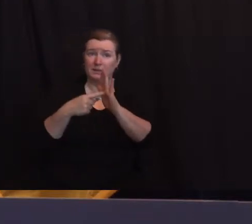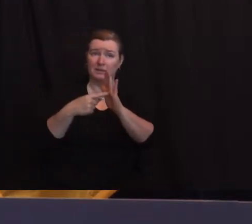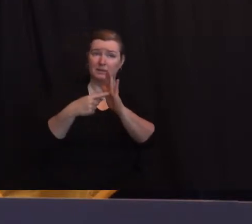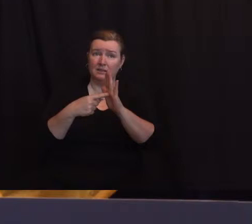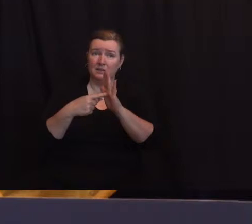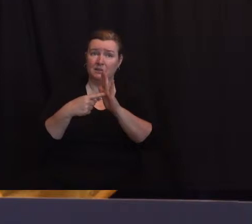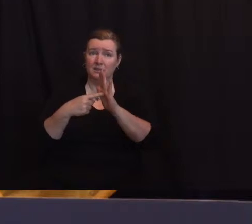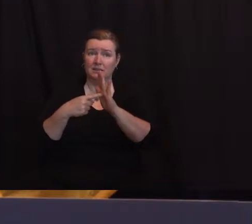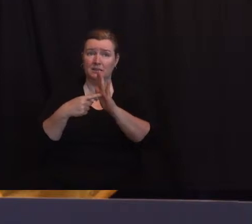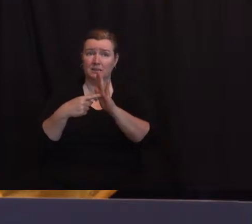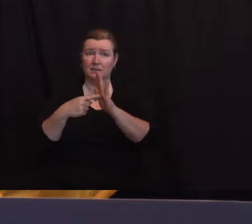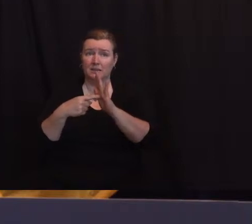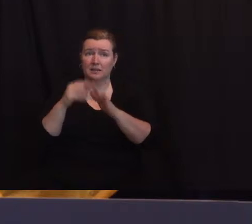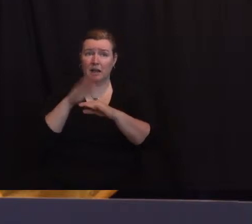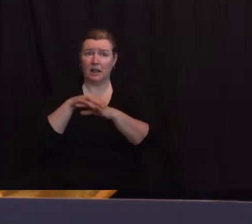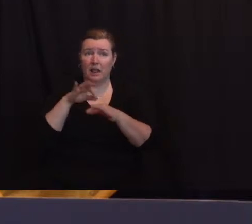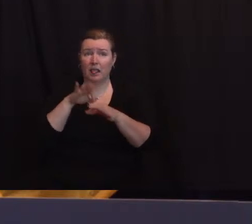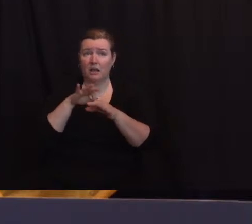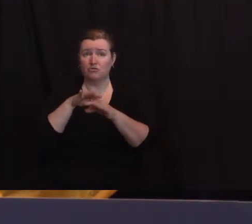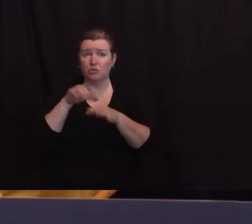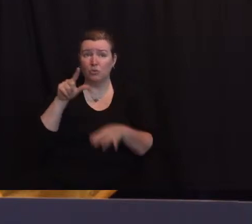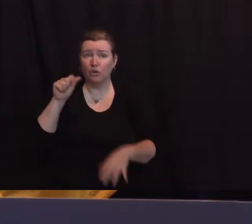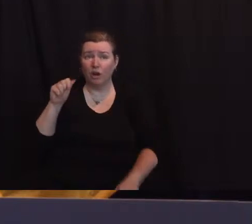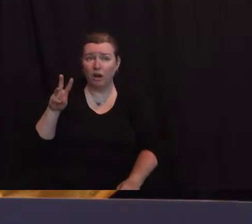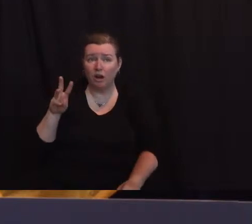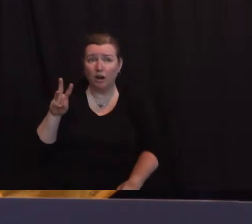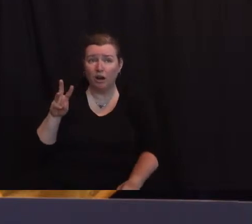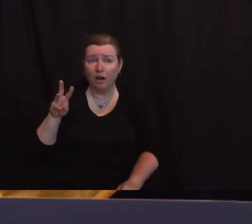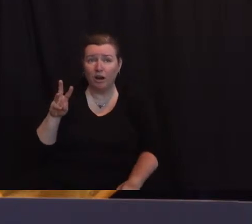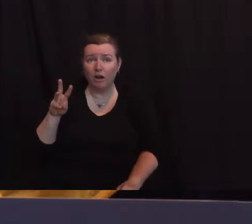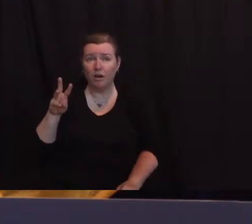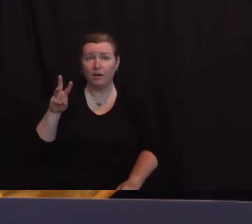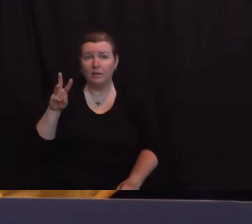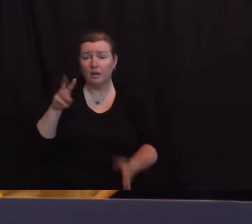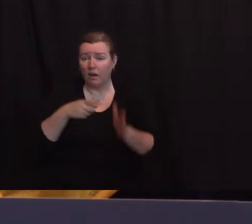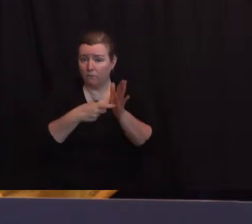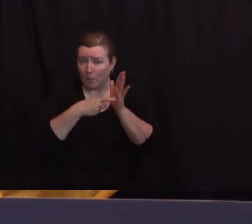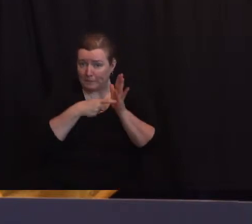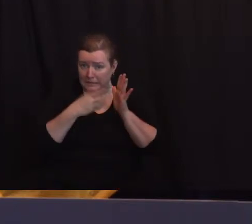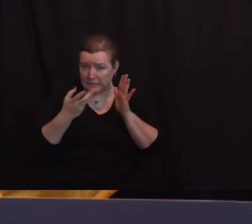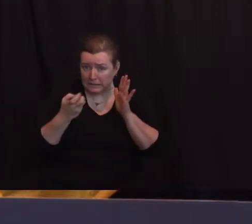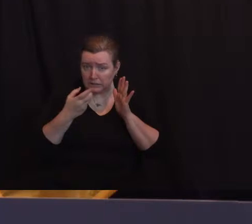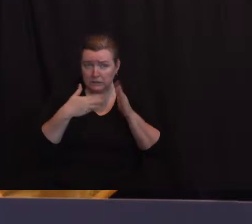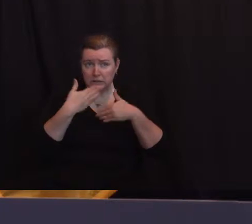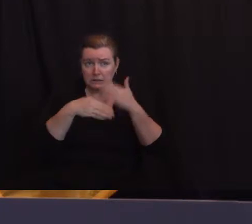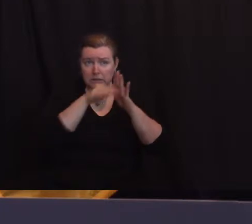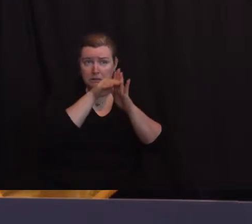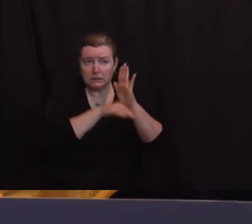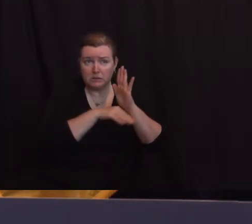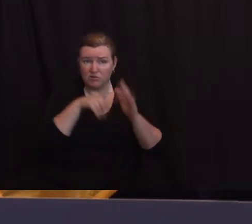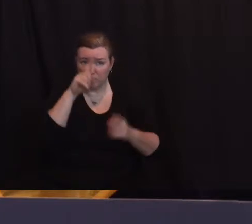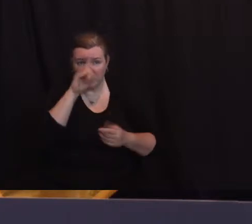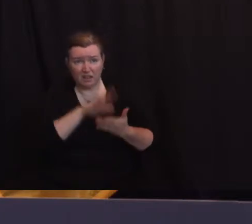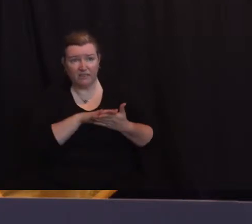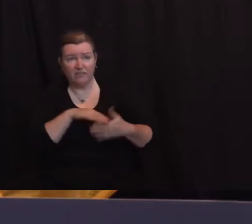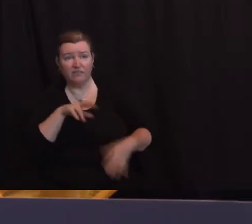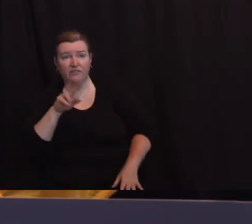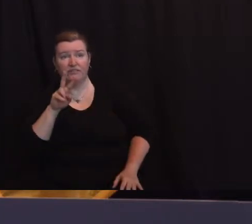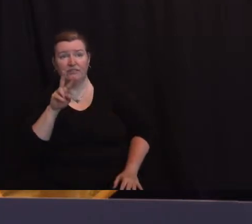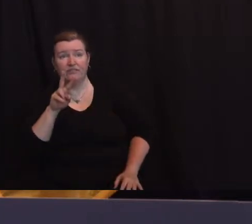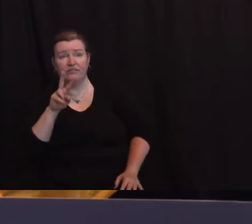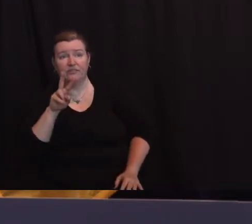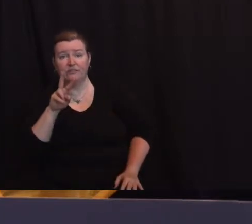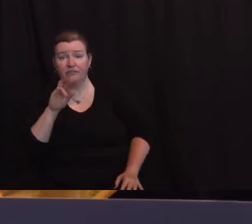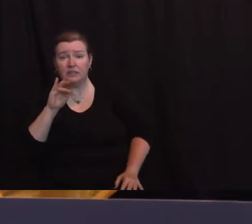that you are going into the general election? And lastly, do you believe Victoria Quinn, who was Chief of